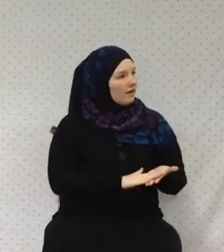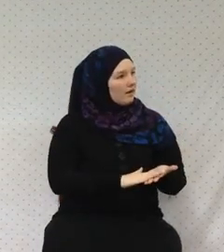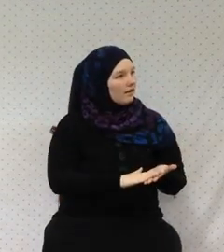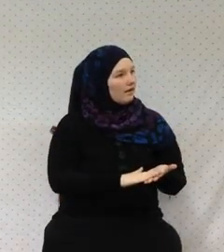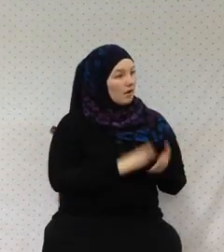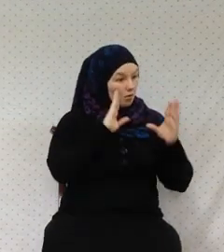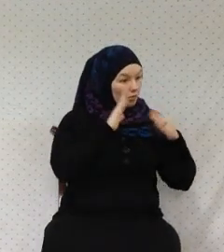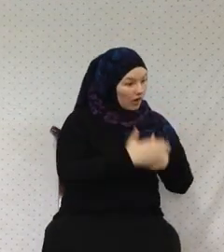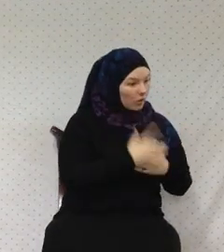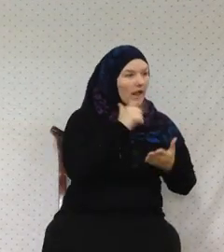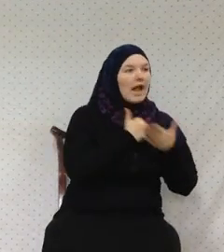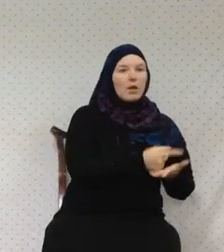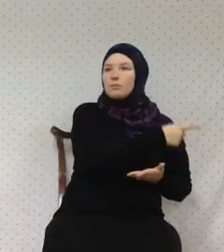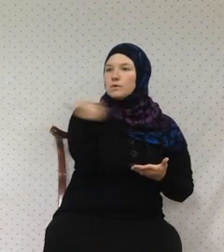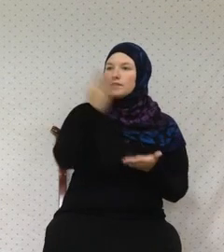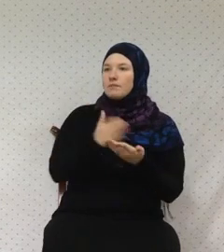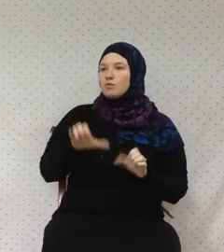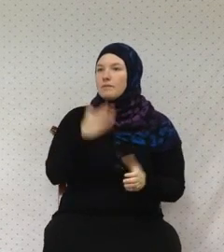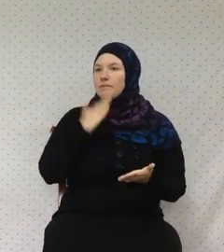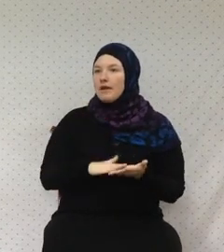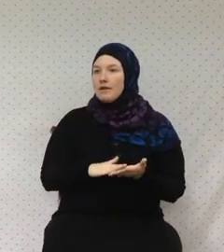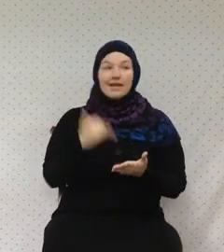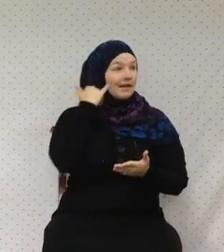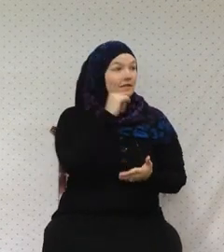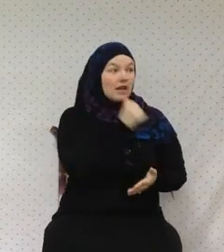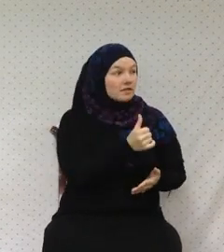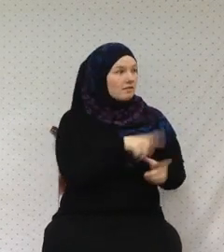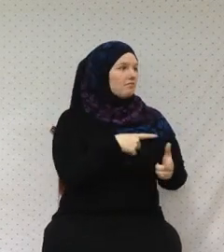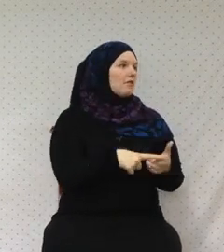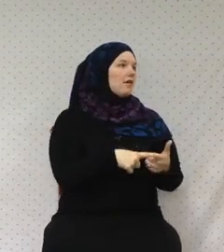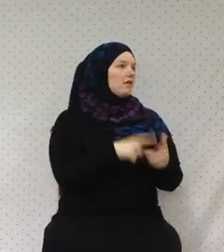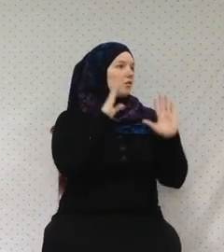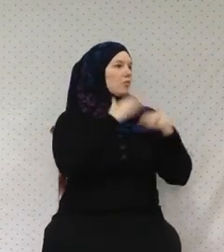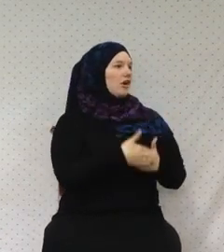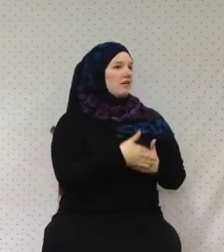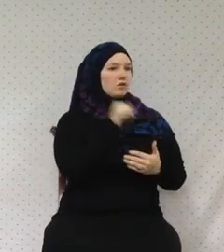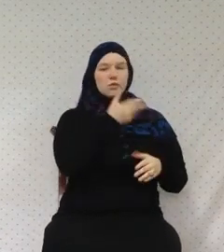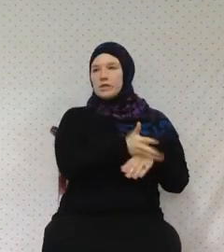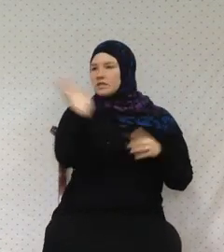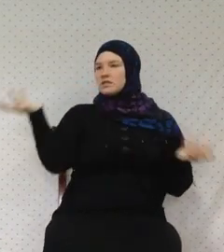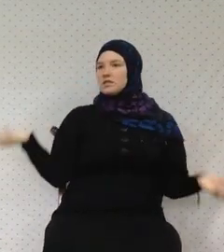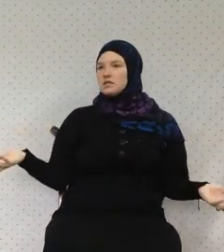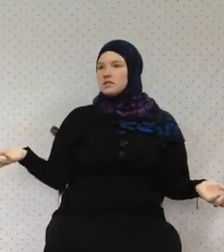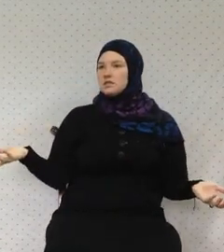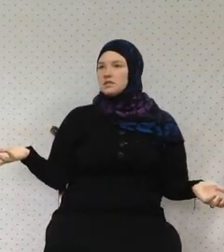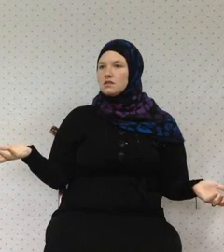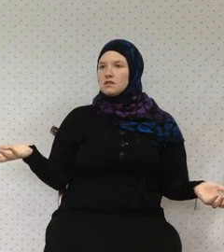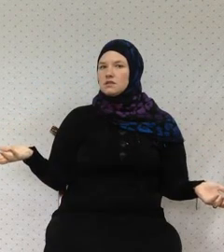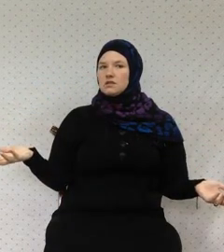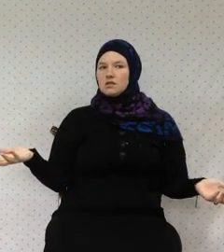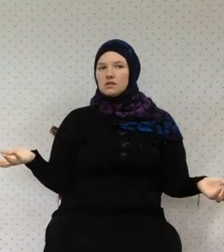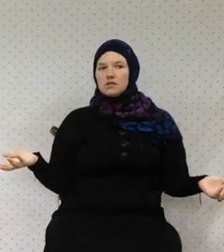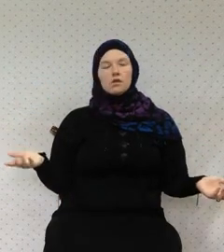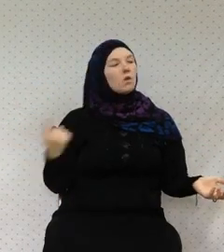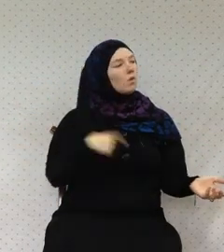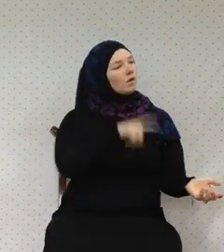This is what prayer does. If it doesn't, then what happens? Where did our prayer go? So